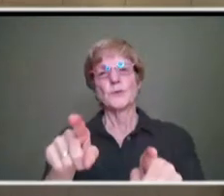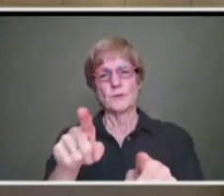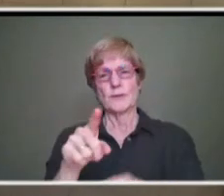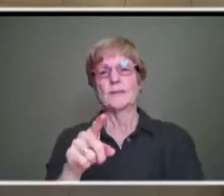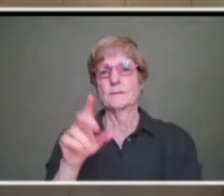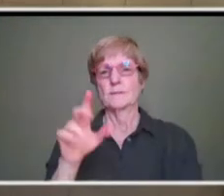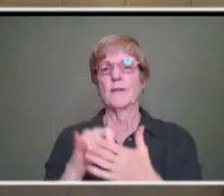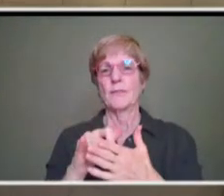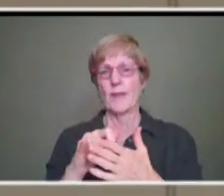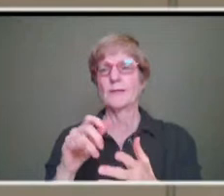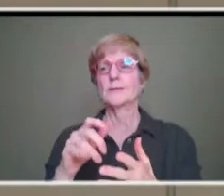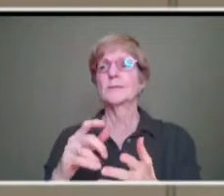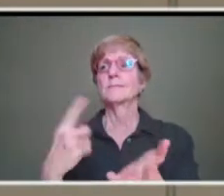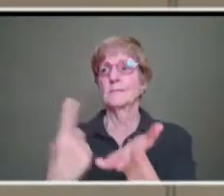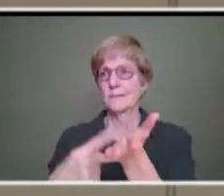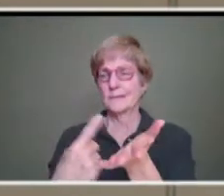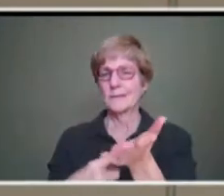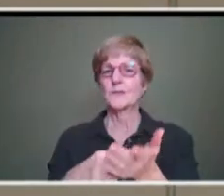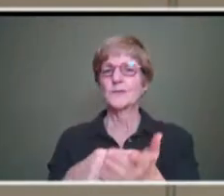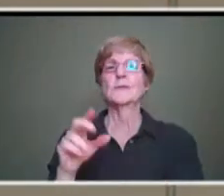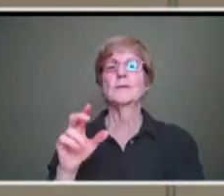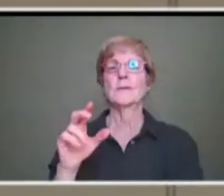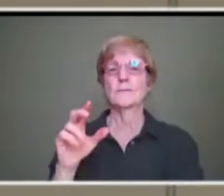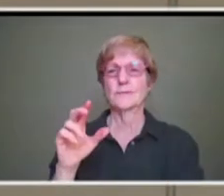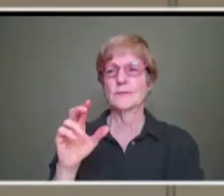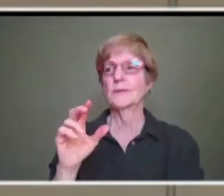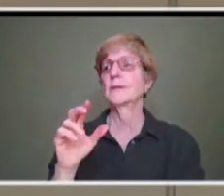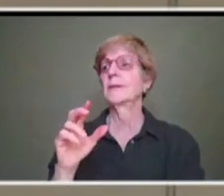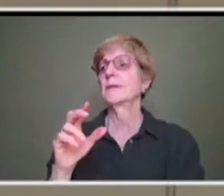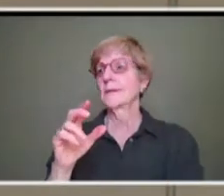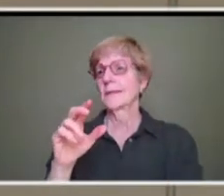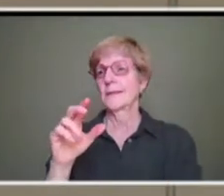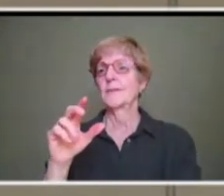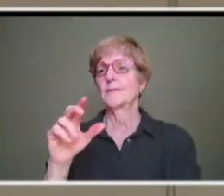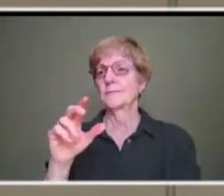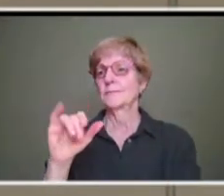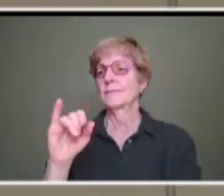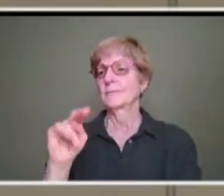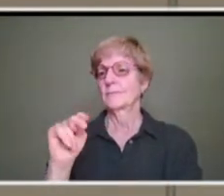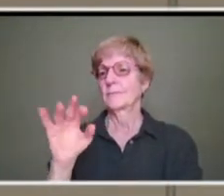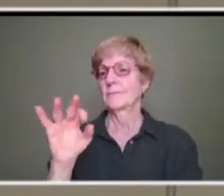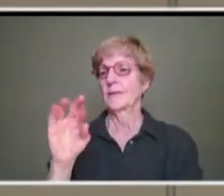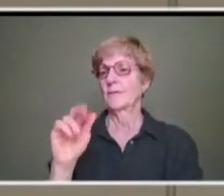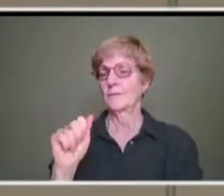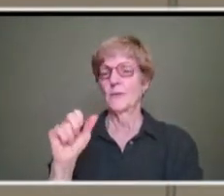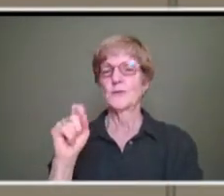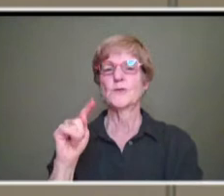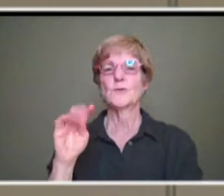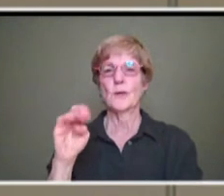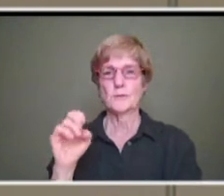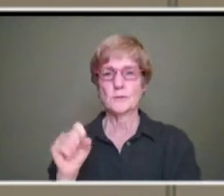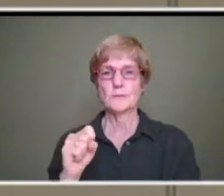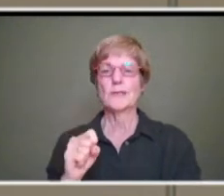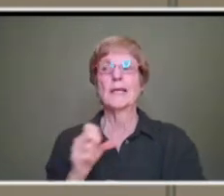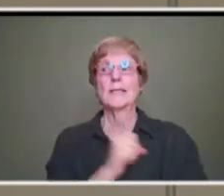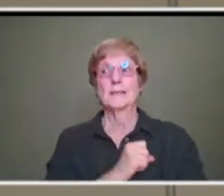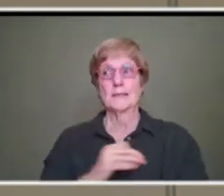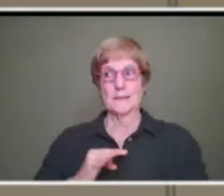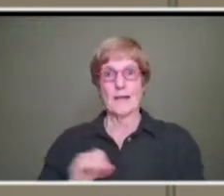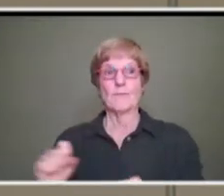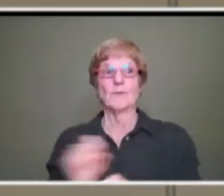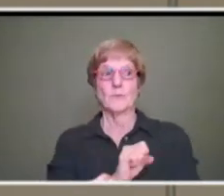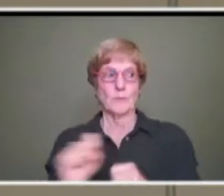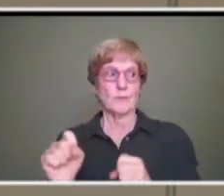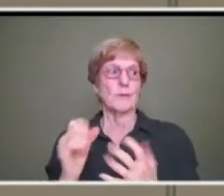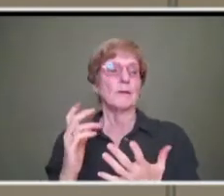infrastructure conversation and staff is working and staff is working on getting better